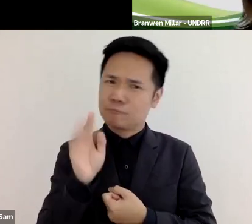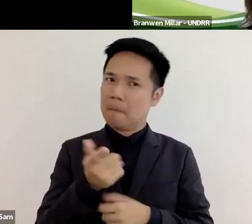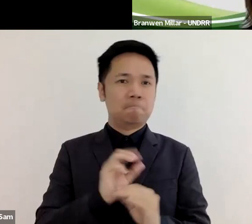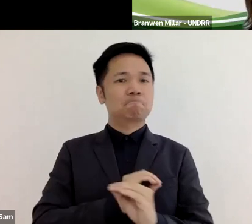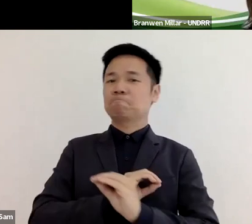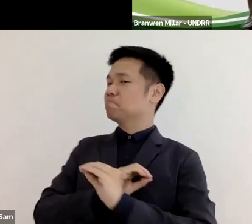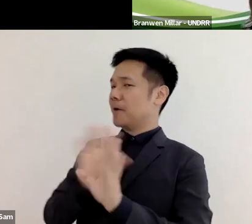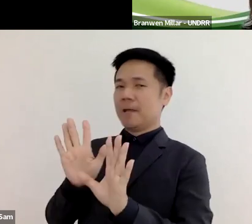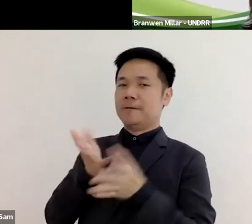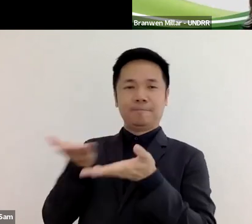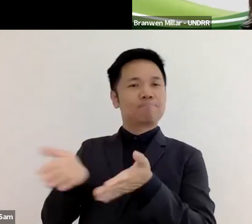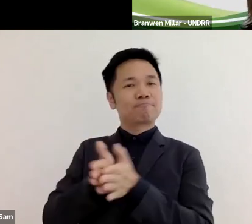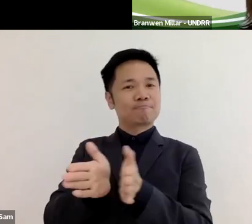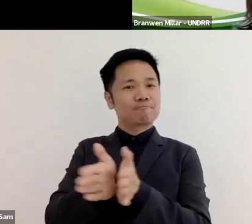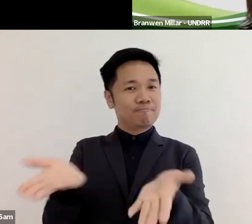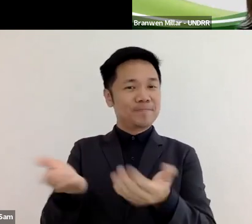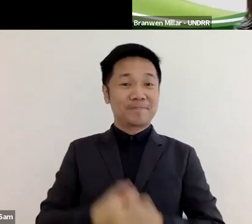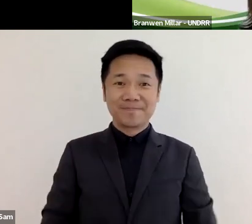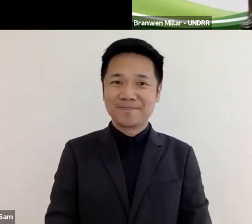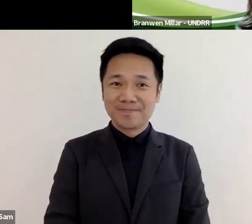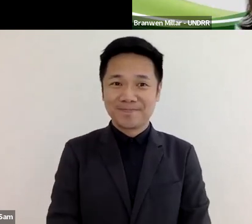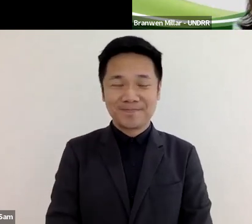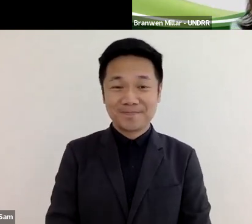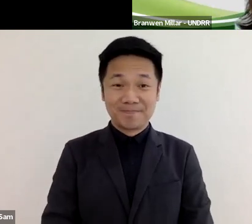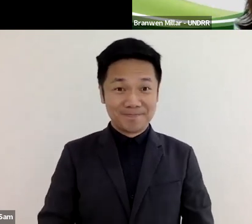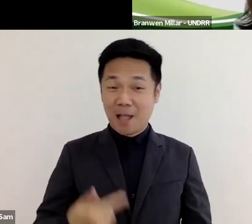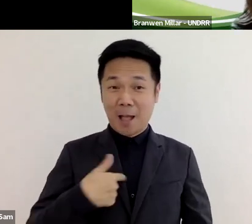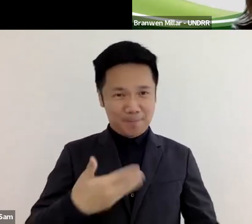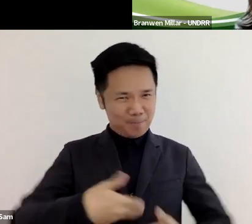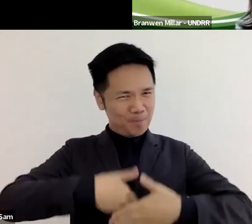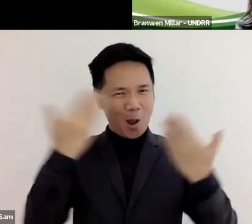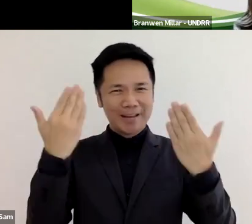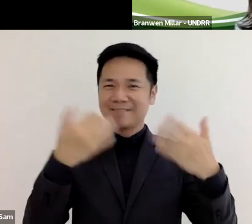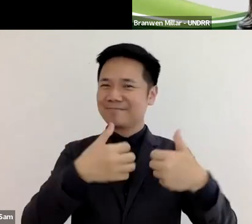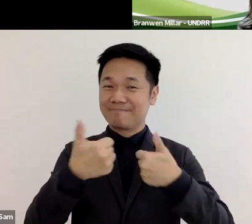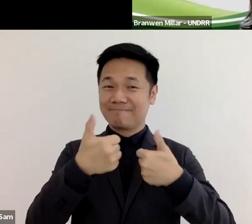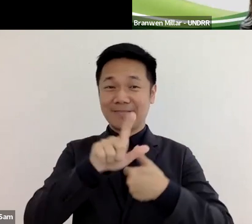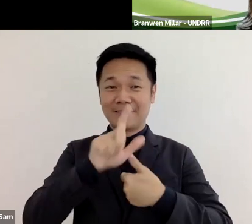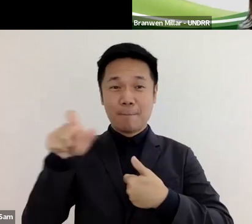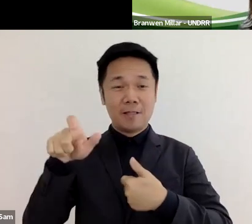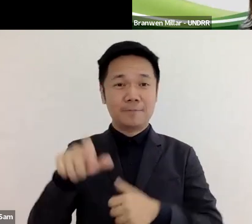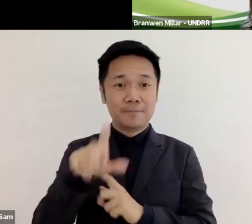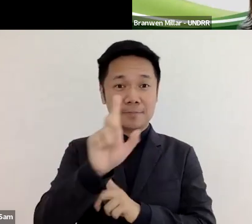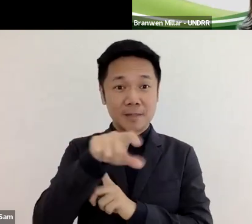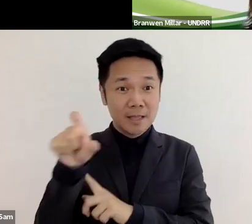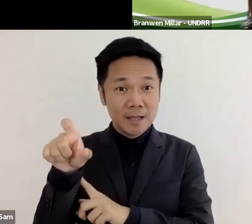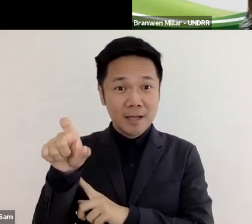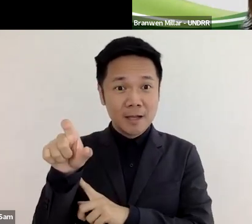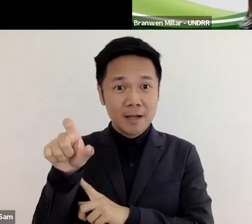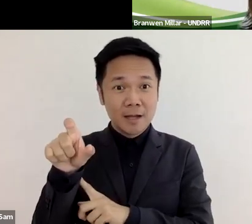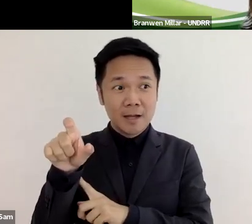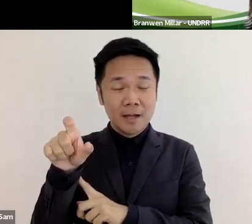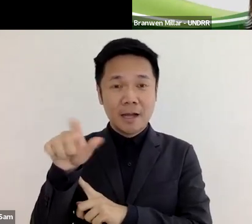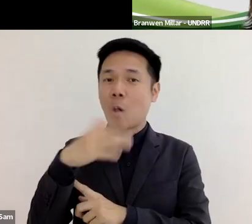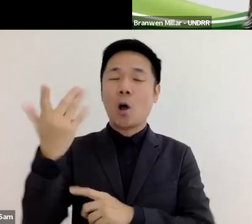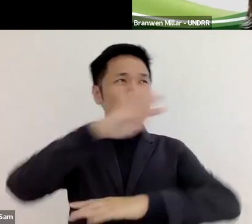proceed. A very good morning from Nepal, the home of a huge range of